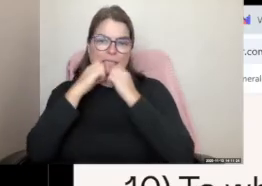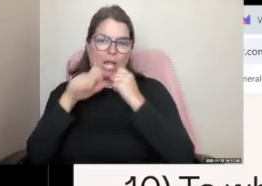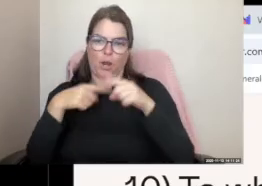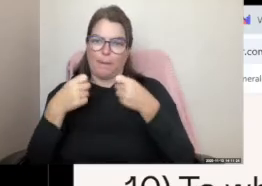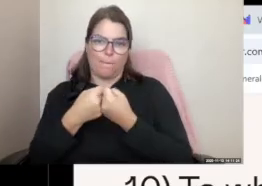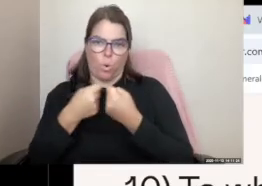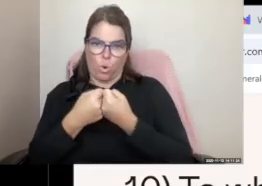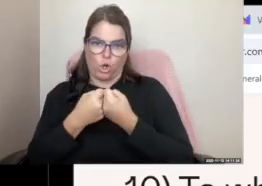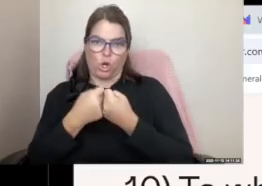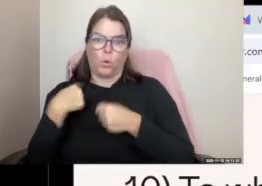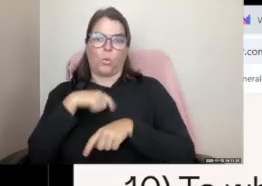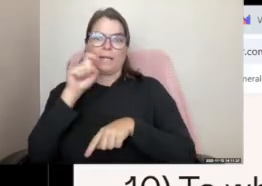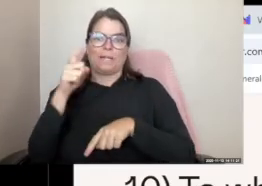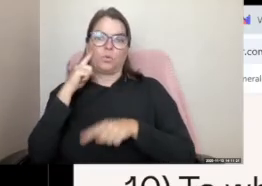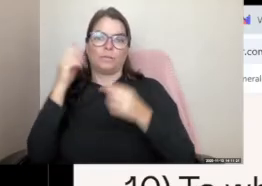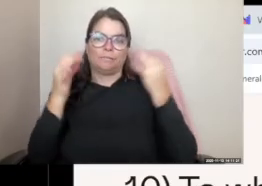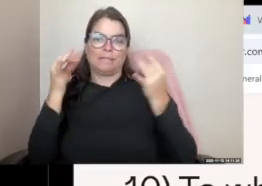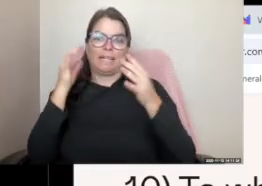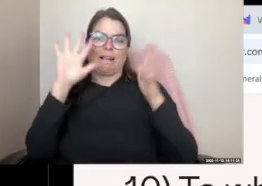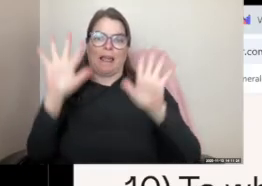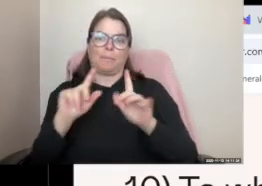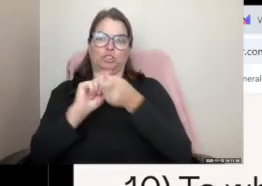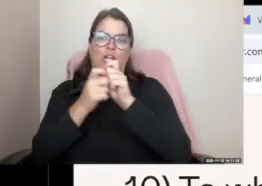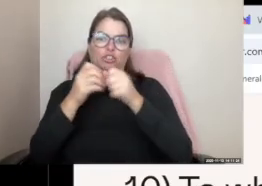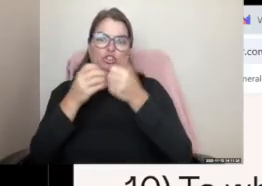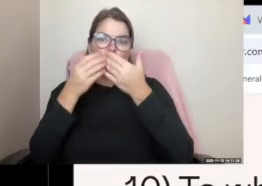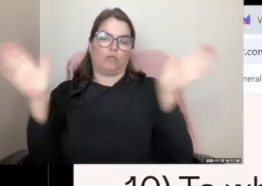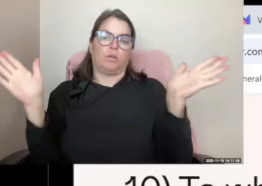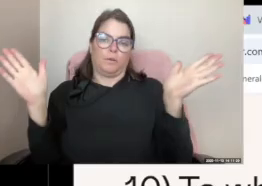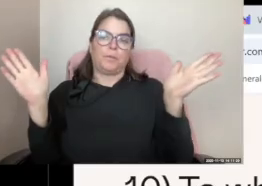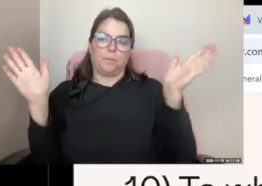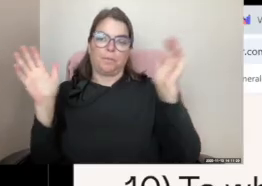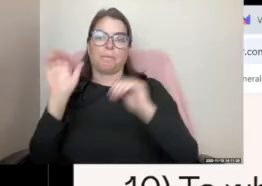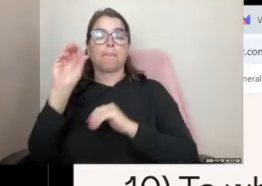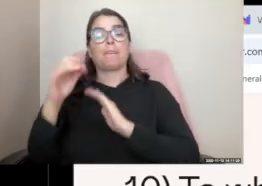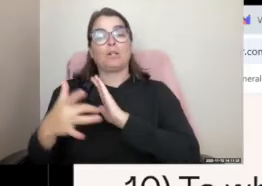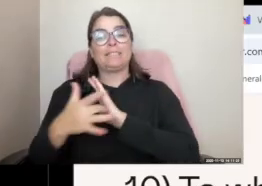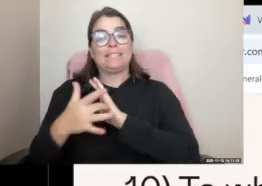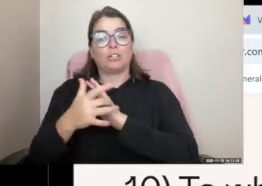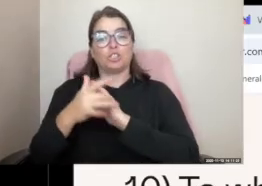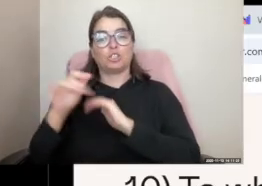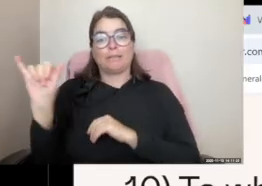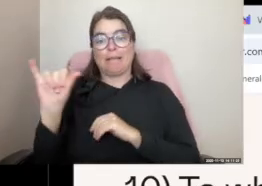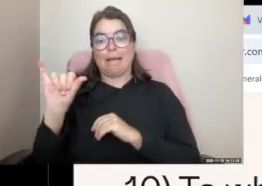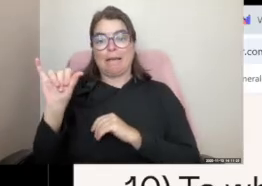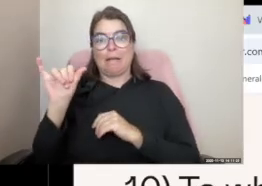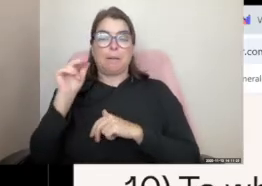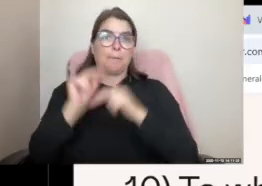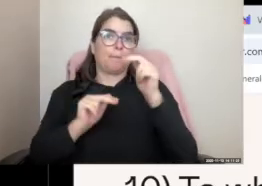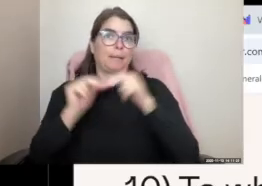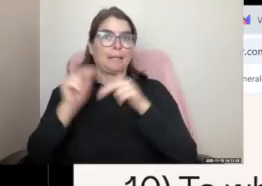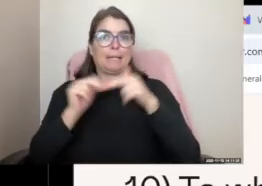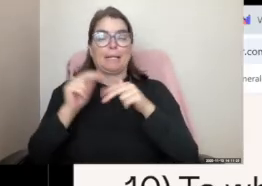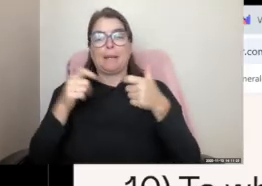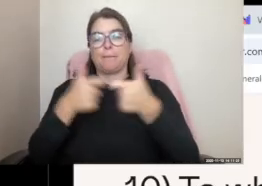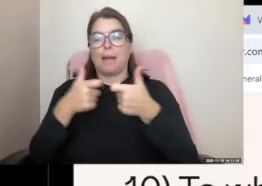we equivocate both of these things to the ultimate curing of our communities and remembering that the air does